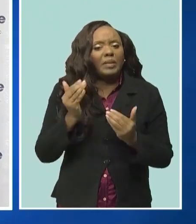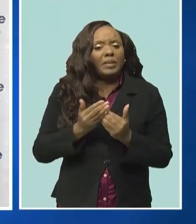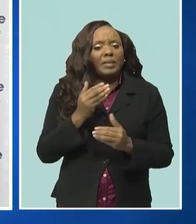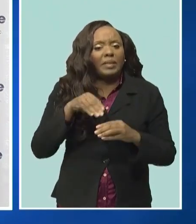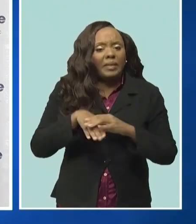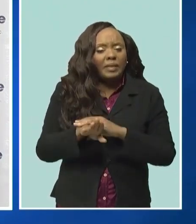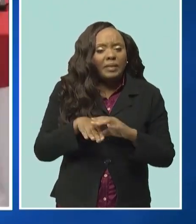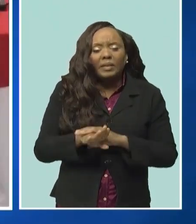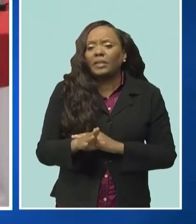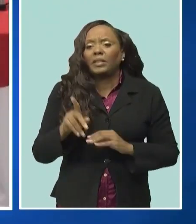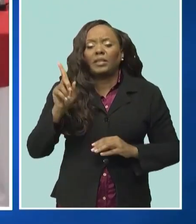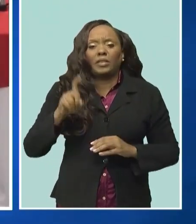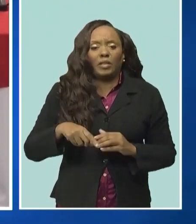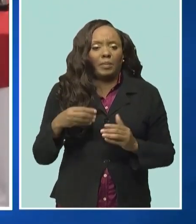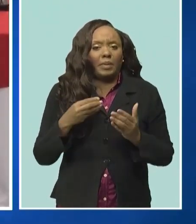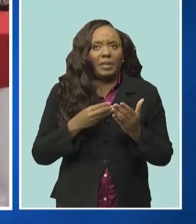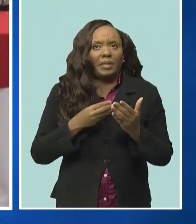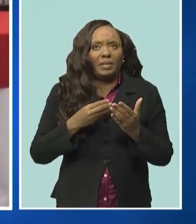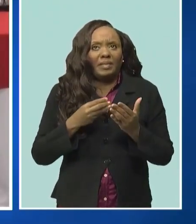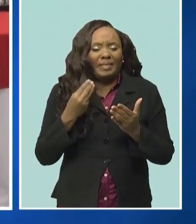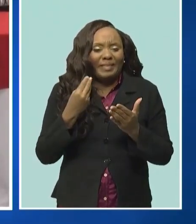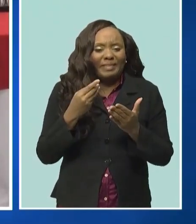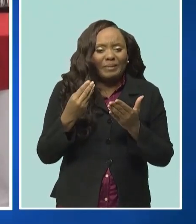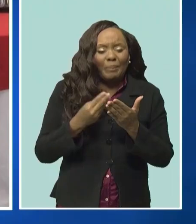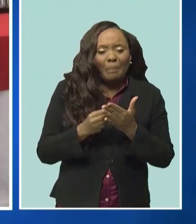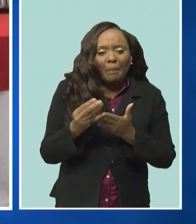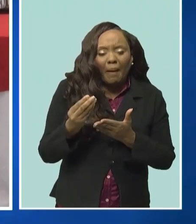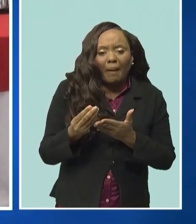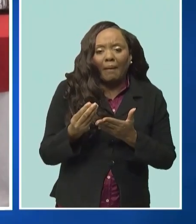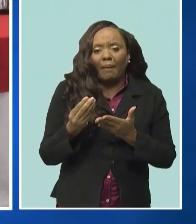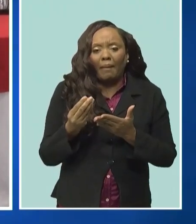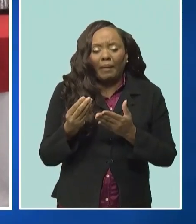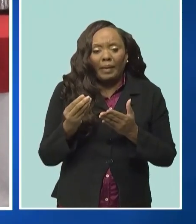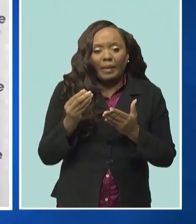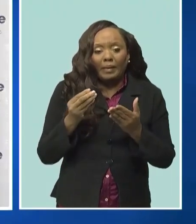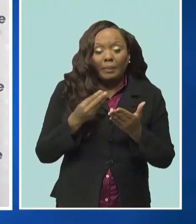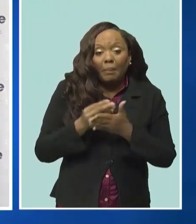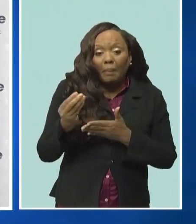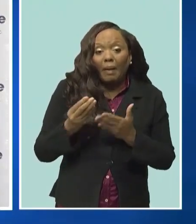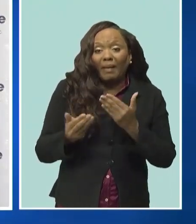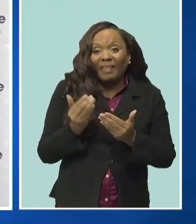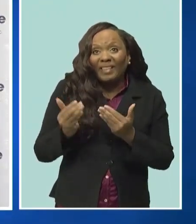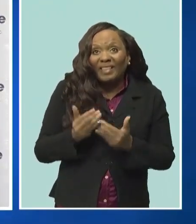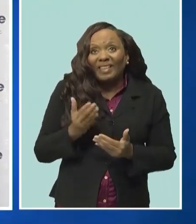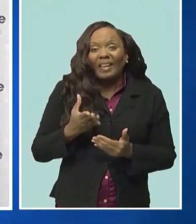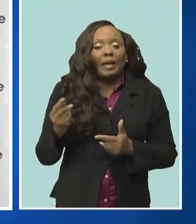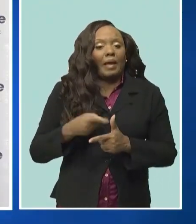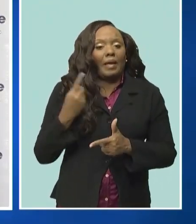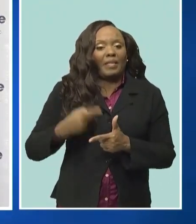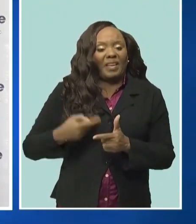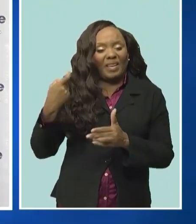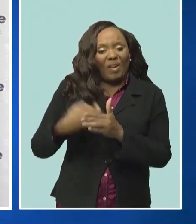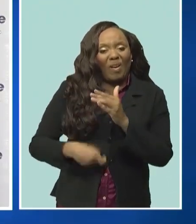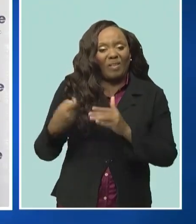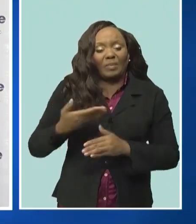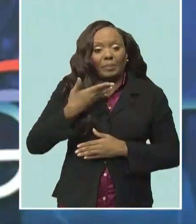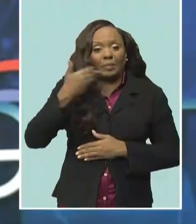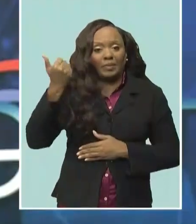do things which are filling, but also going to result in costs a little later by way of the health